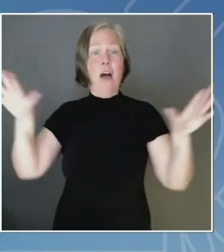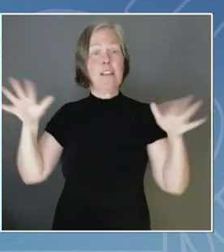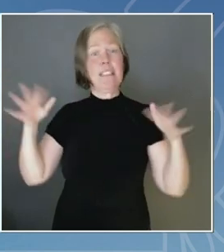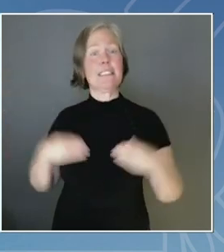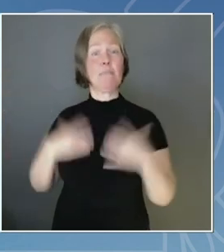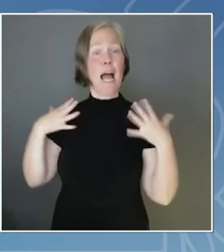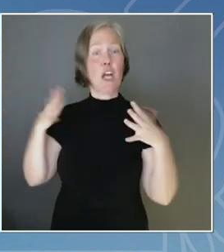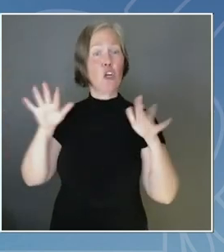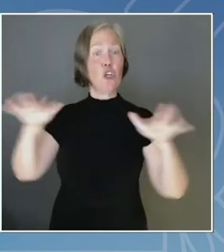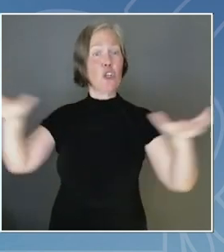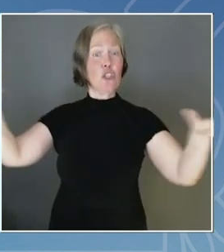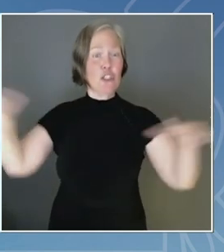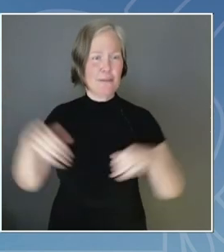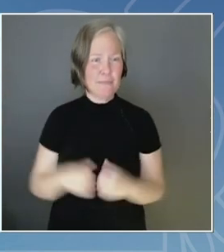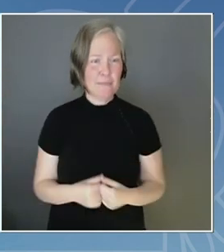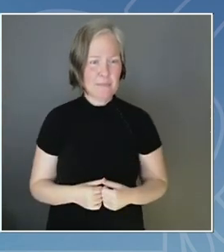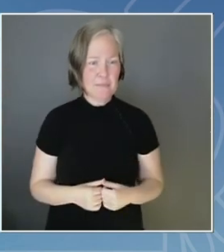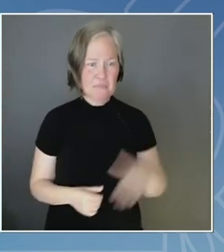I have